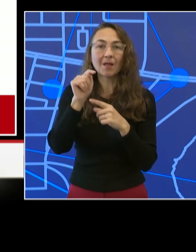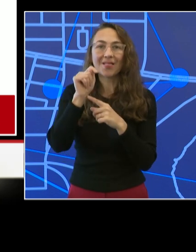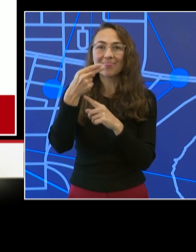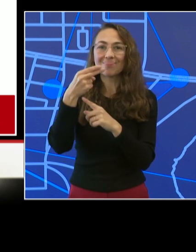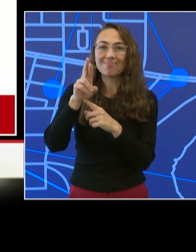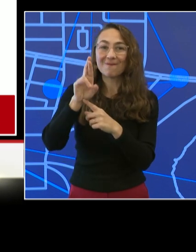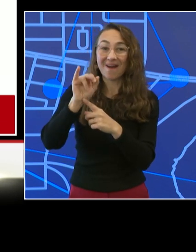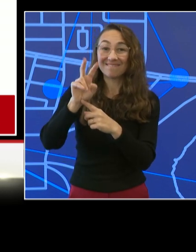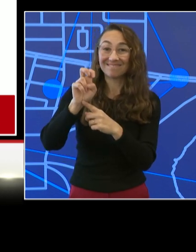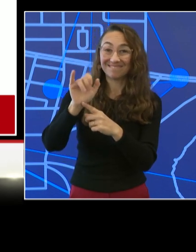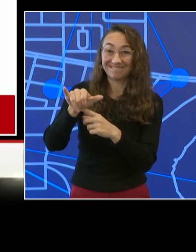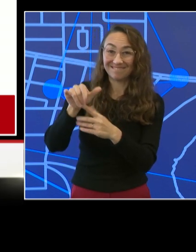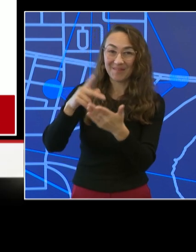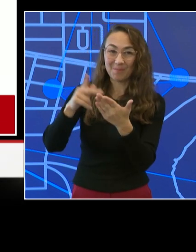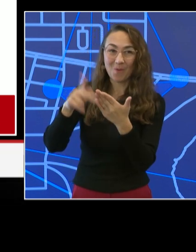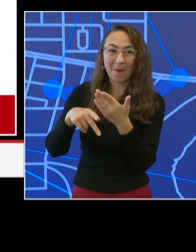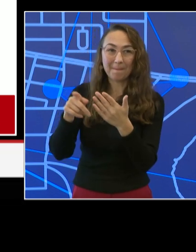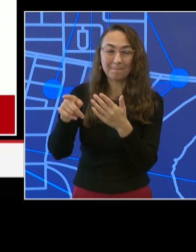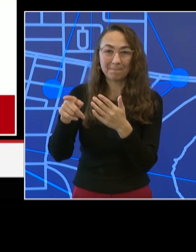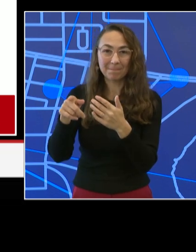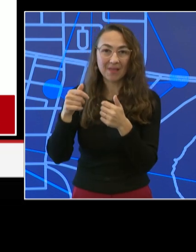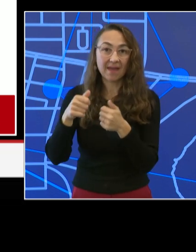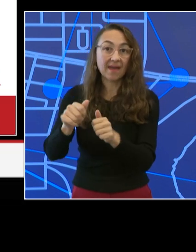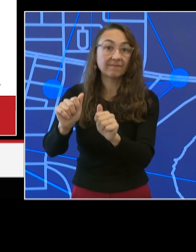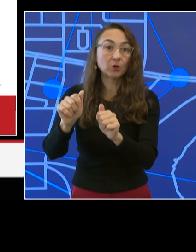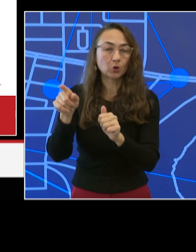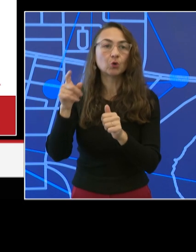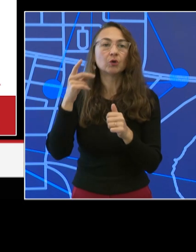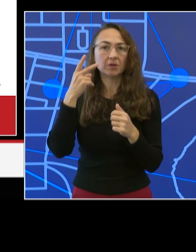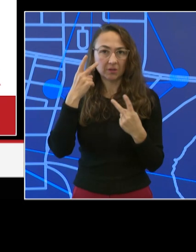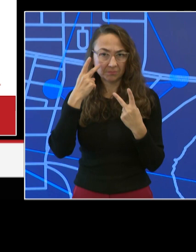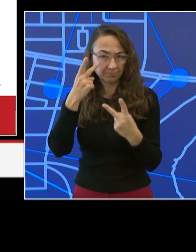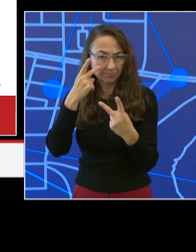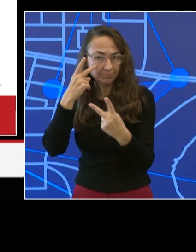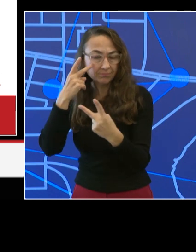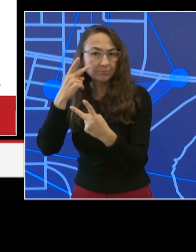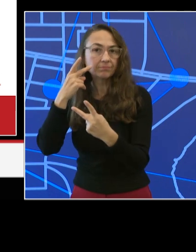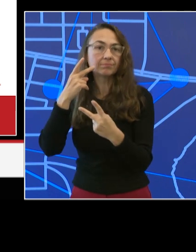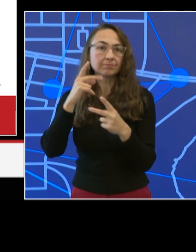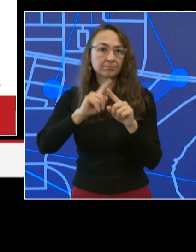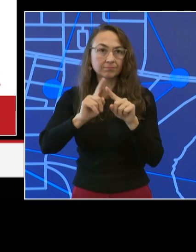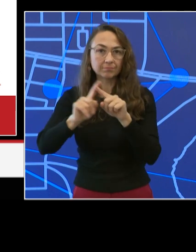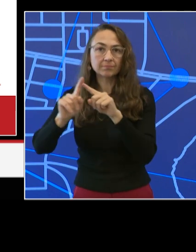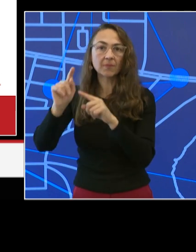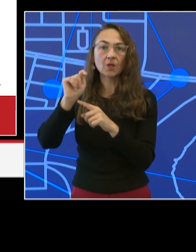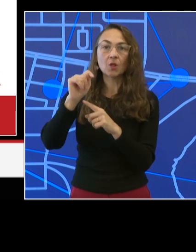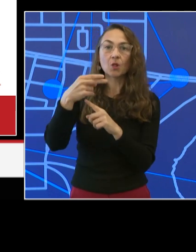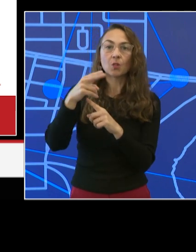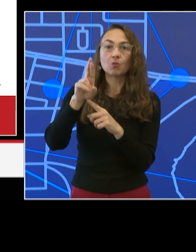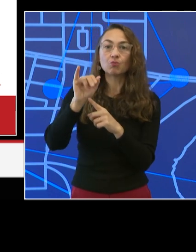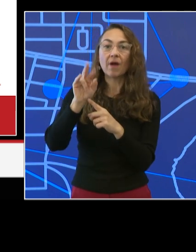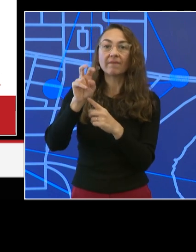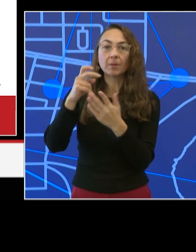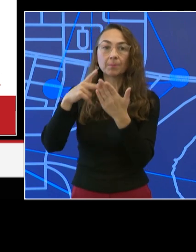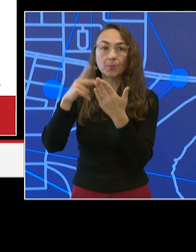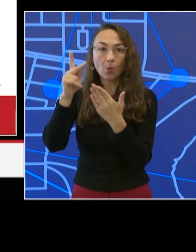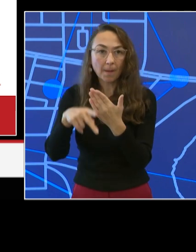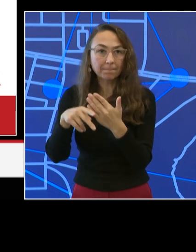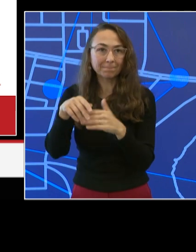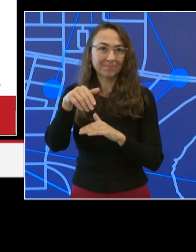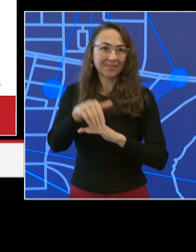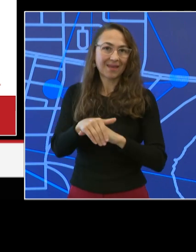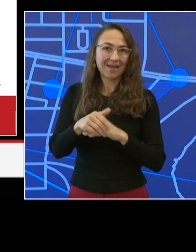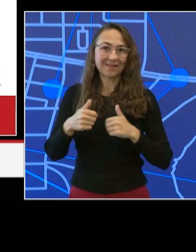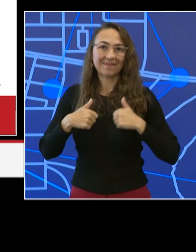multi-agency efforts happening across our city, supporting the Thrive efforts in our nightlife corridors. And you can